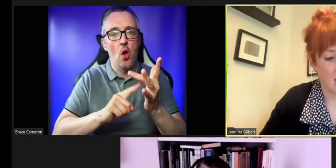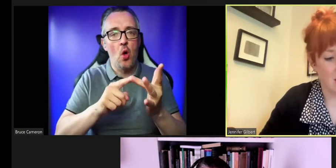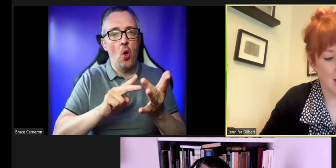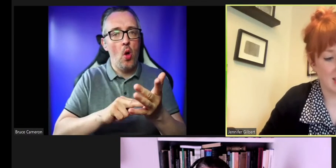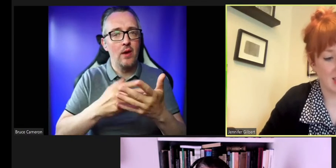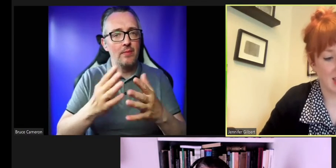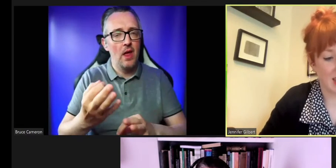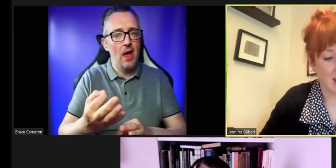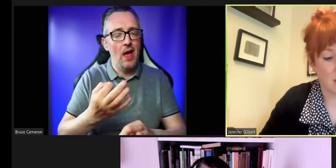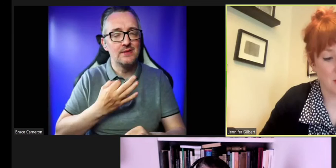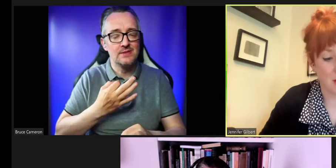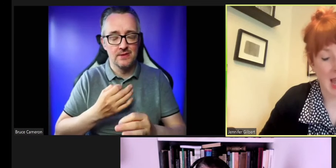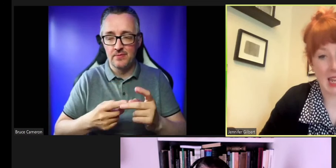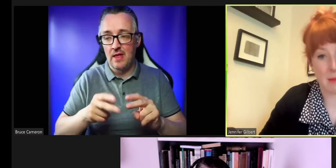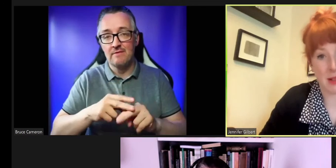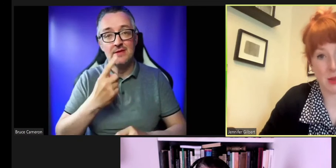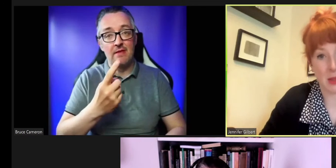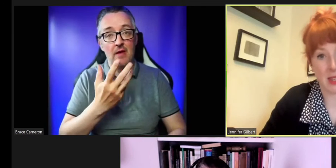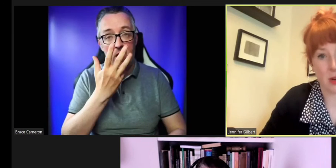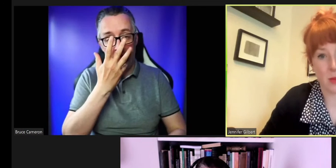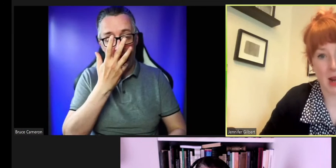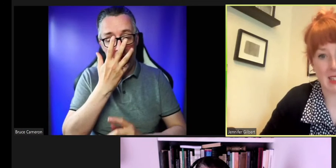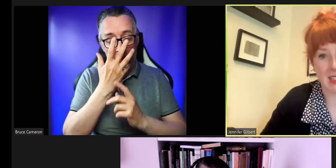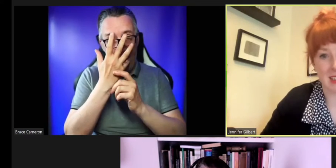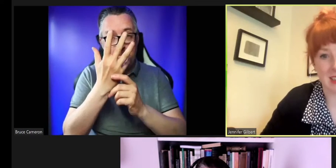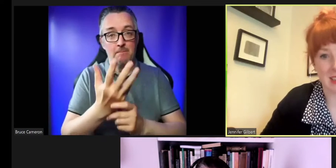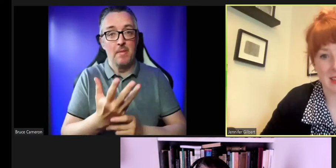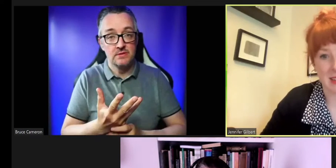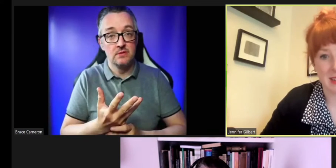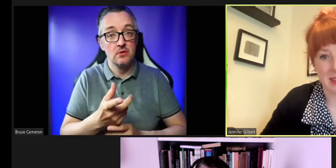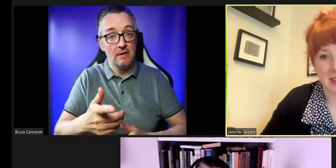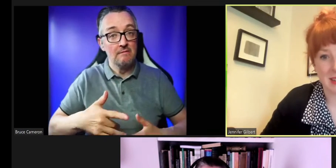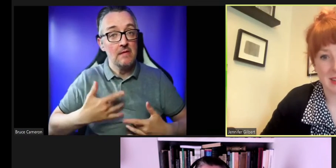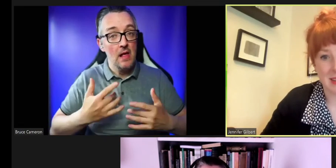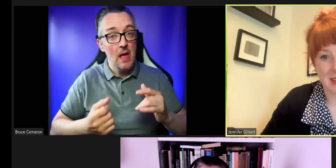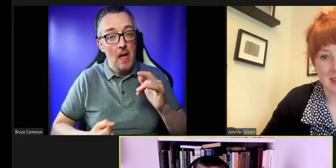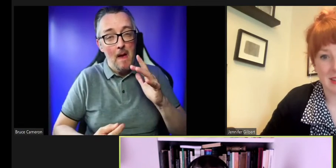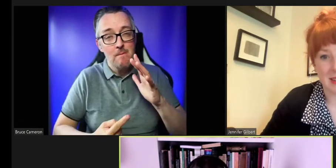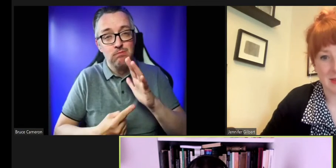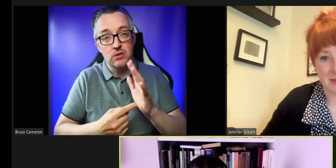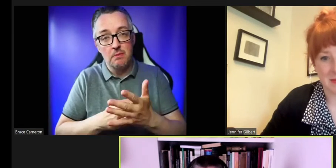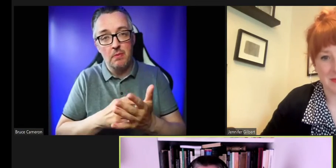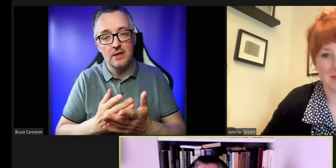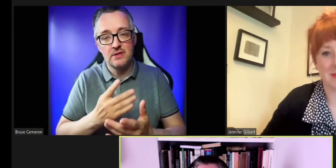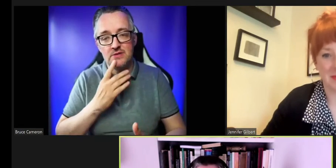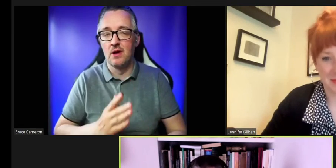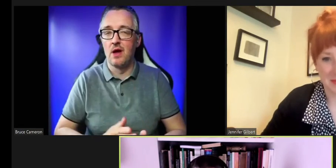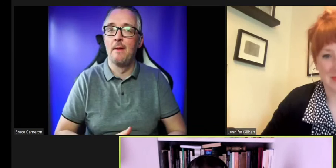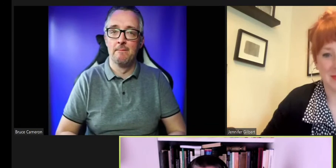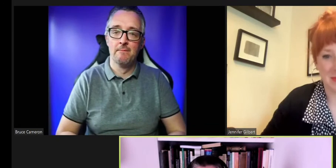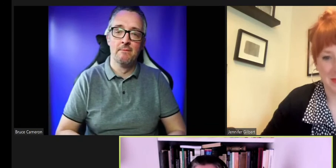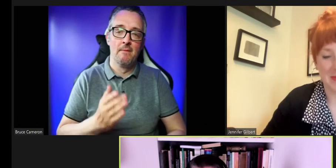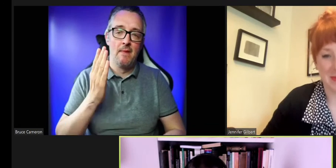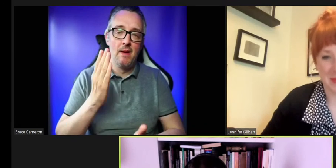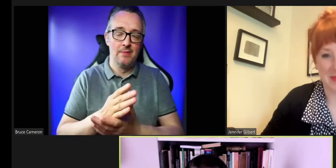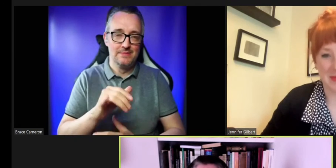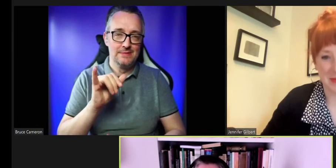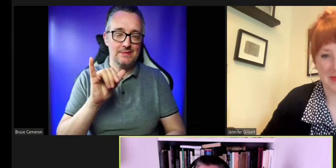is unmasking an important element within your practice? Yes, very much